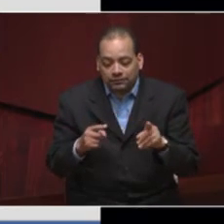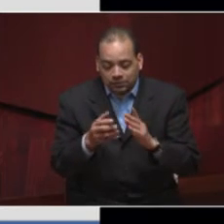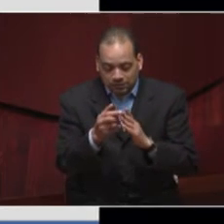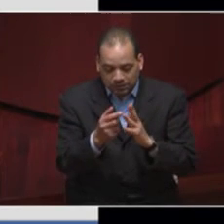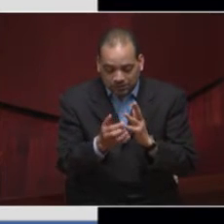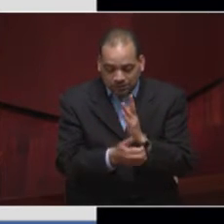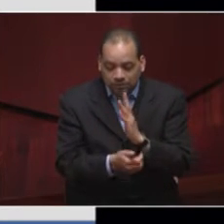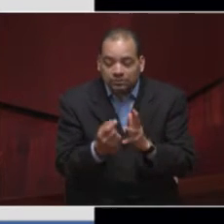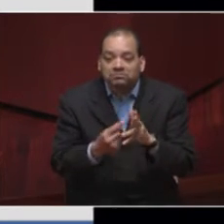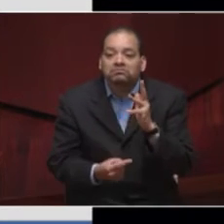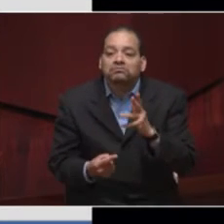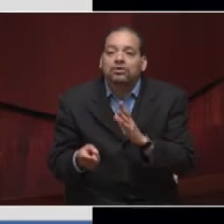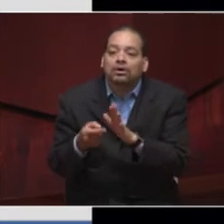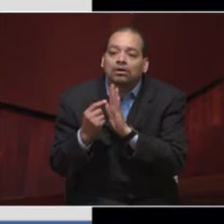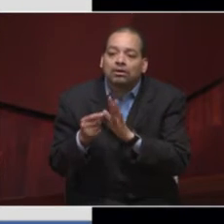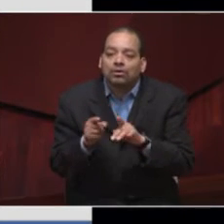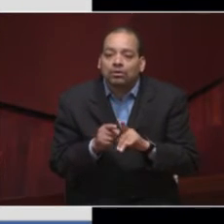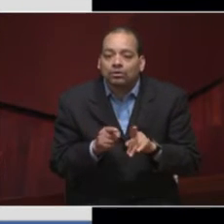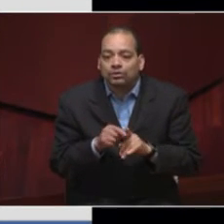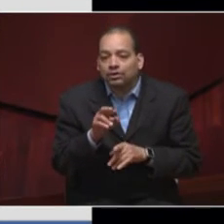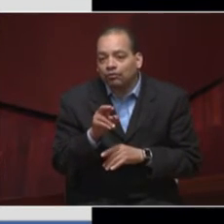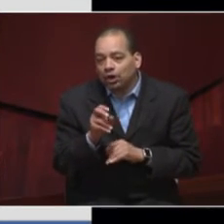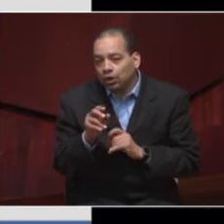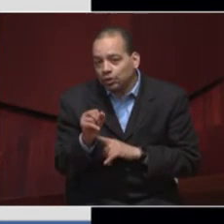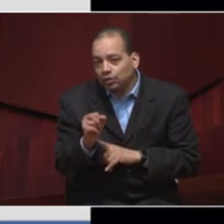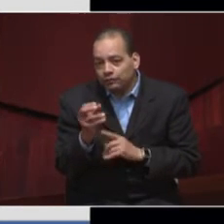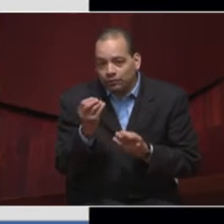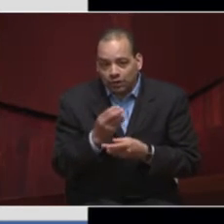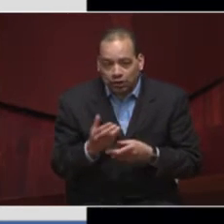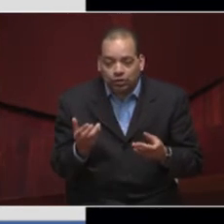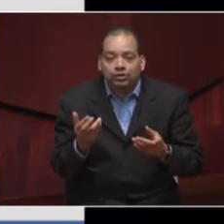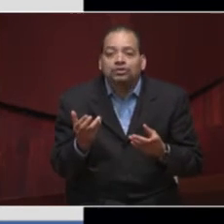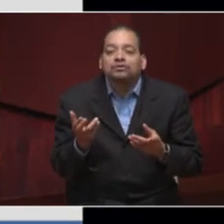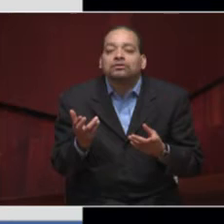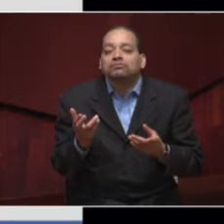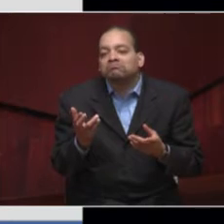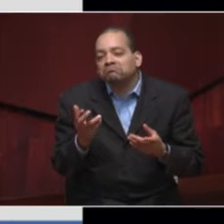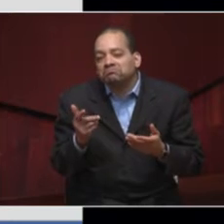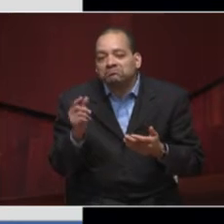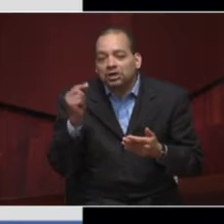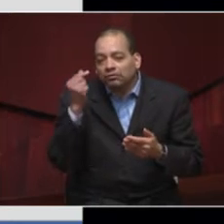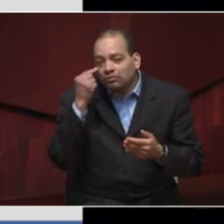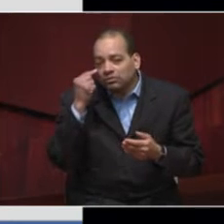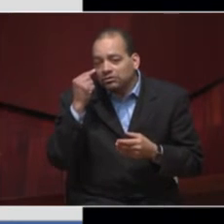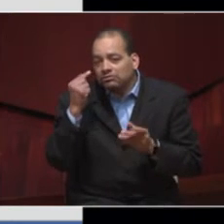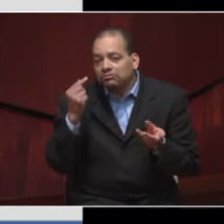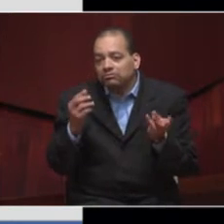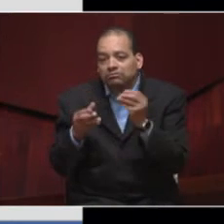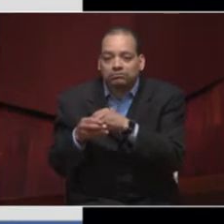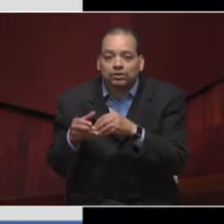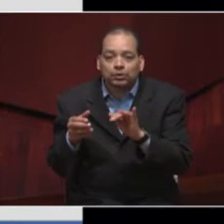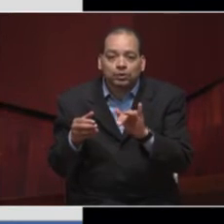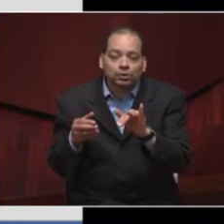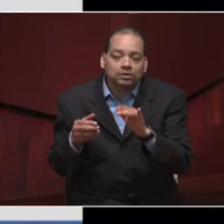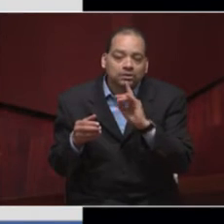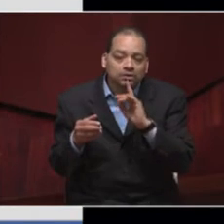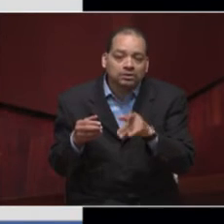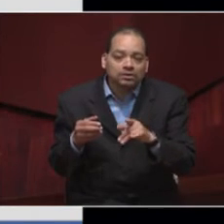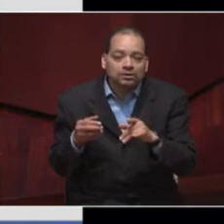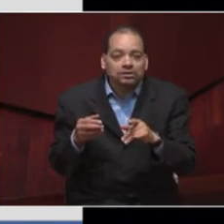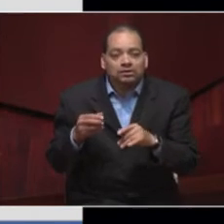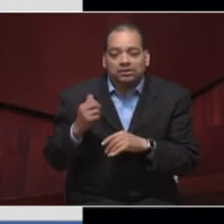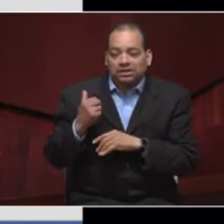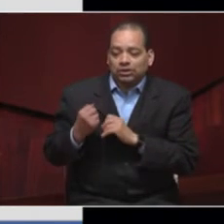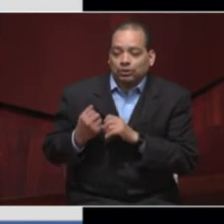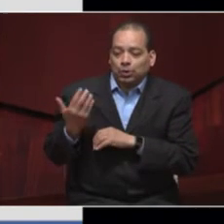also mentions reference information governance. So it really does bring up some of the work for where it would have been 10, 20 years